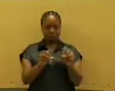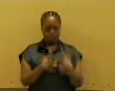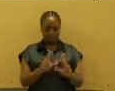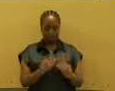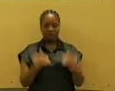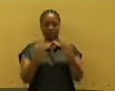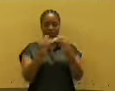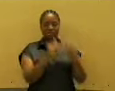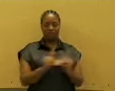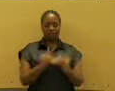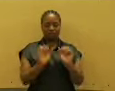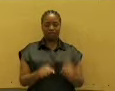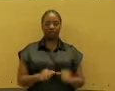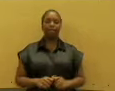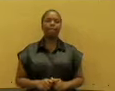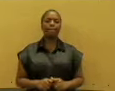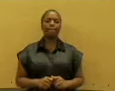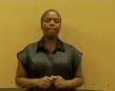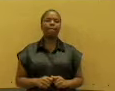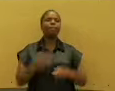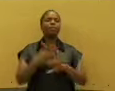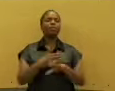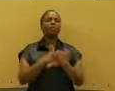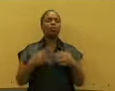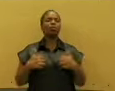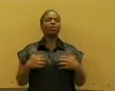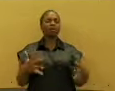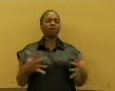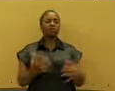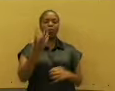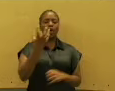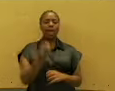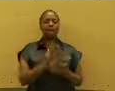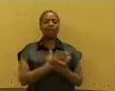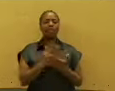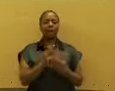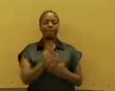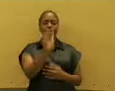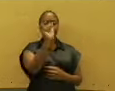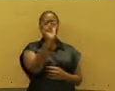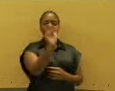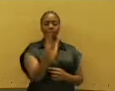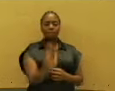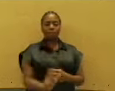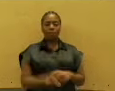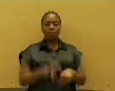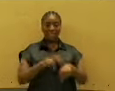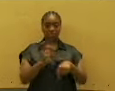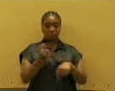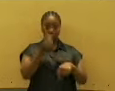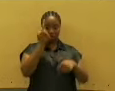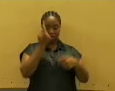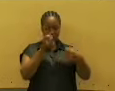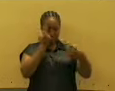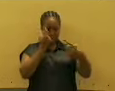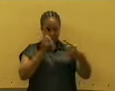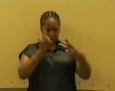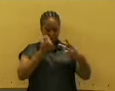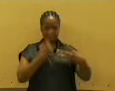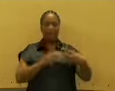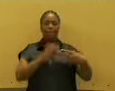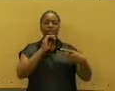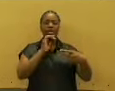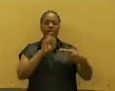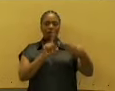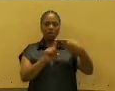Right. So before we even get into that, there's quite a bit of terminology that we need to understand so that we situate ourselves, right? In